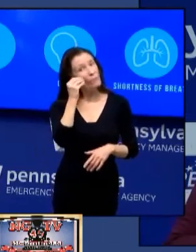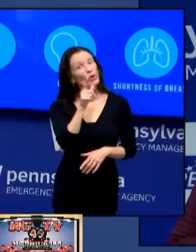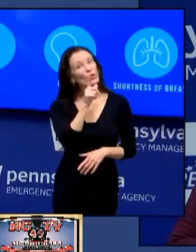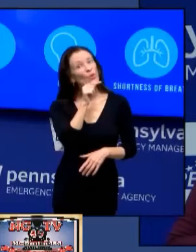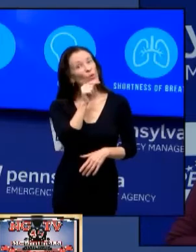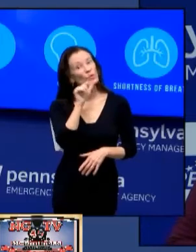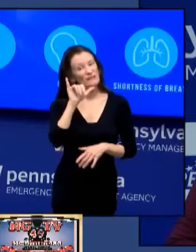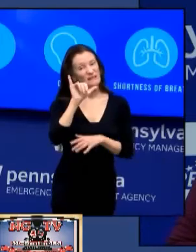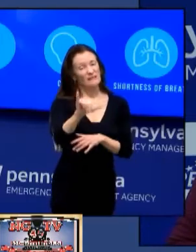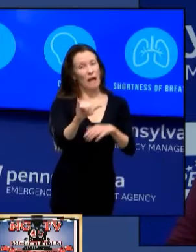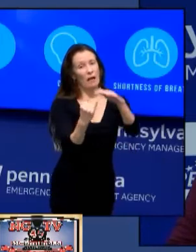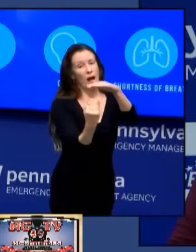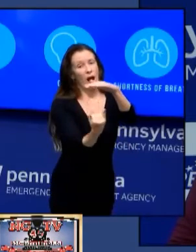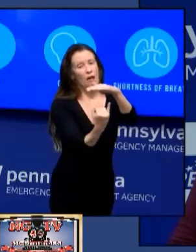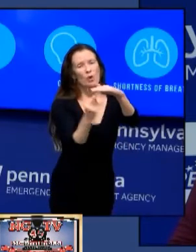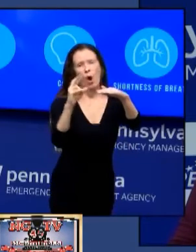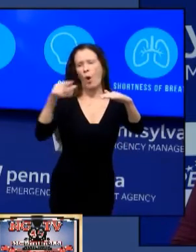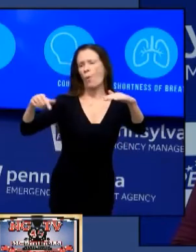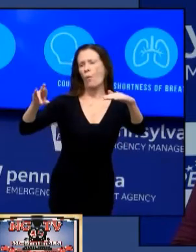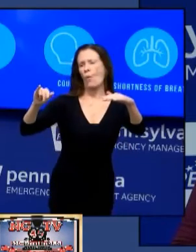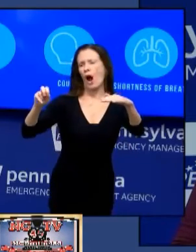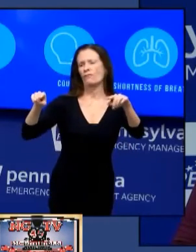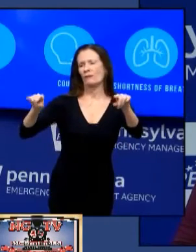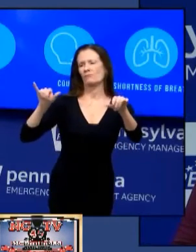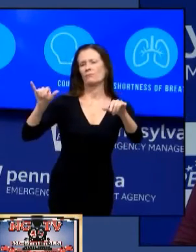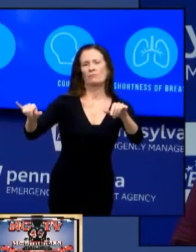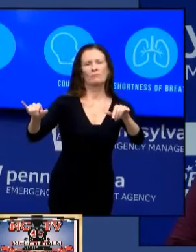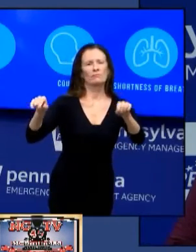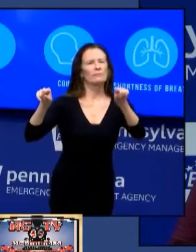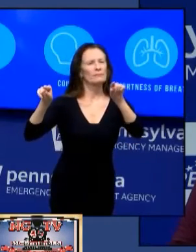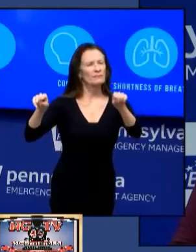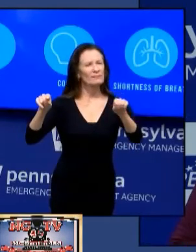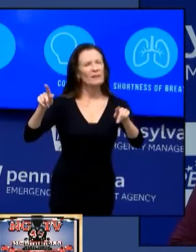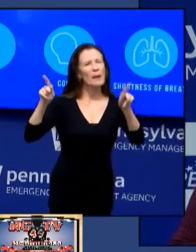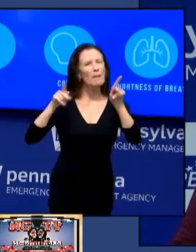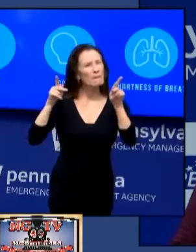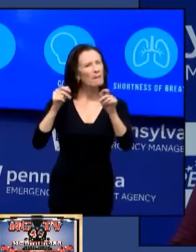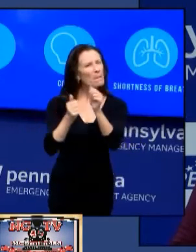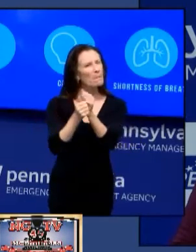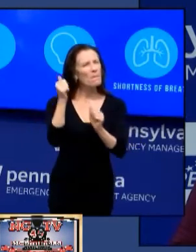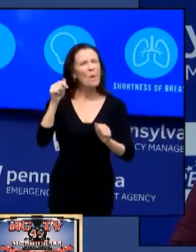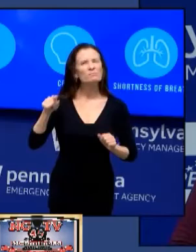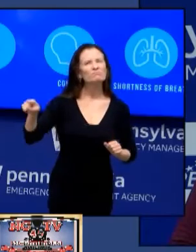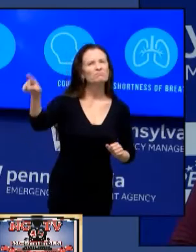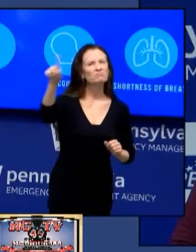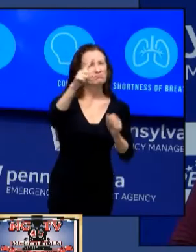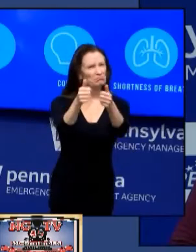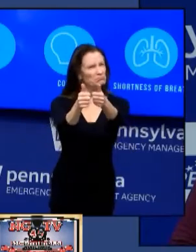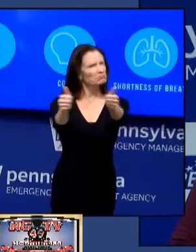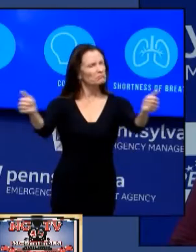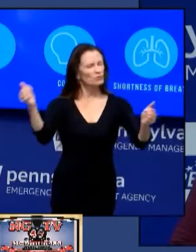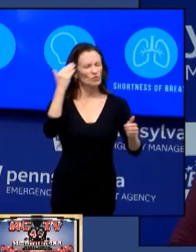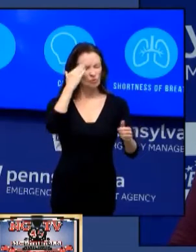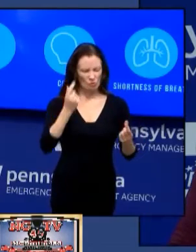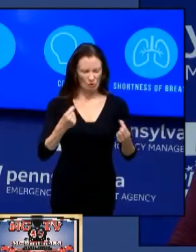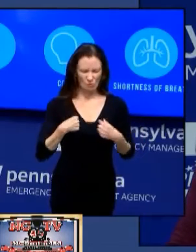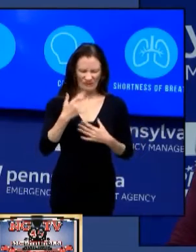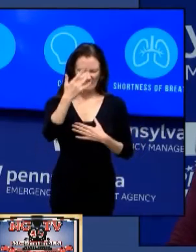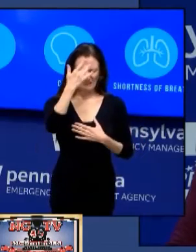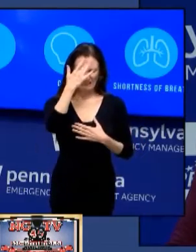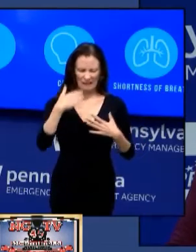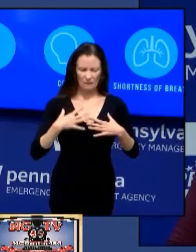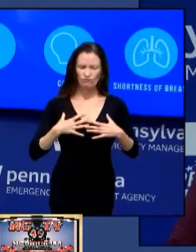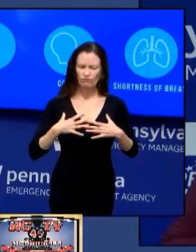having significant symptoms, then you might be isolated at home. If you are very ill and require medical attention, you would be isolated